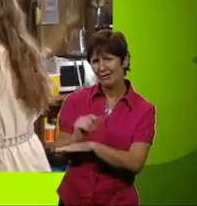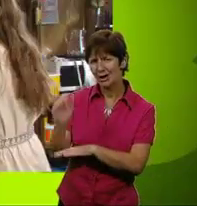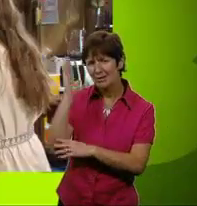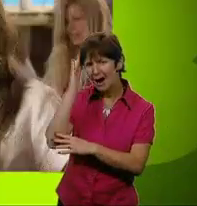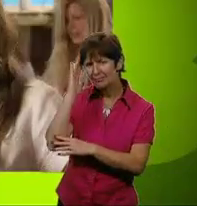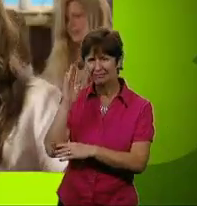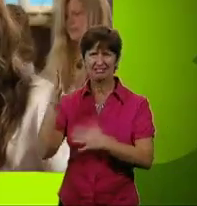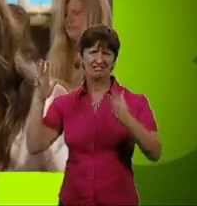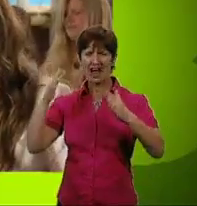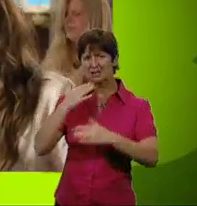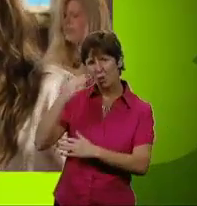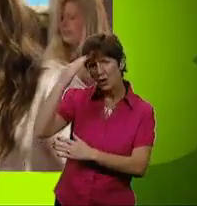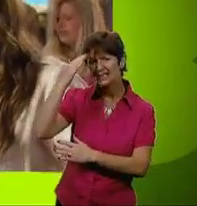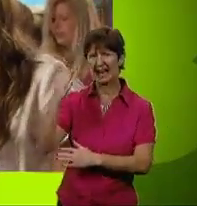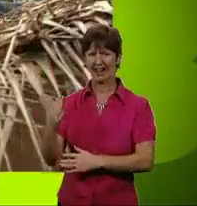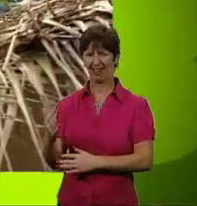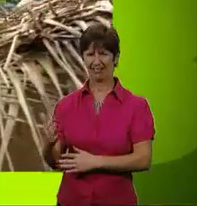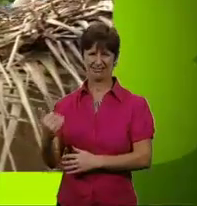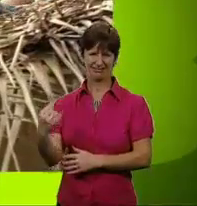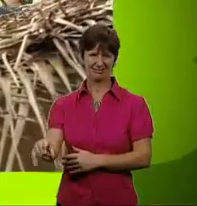right? Thanks.